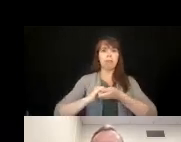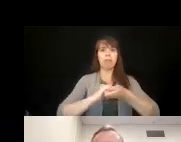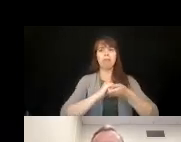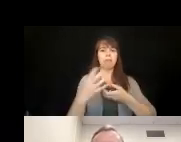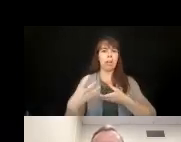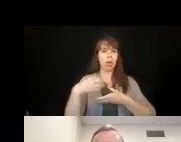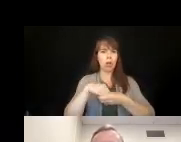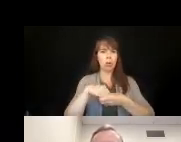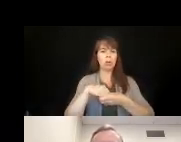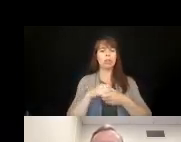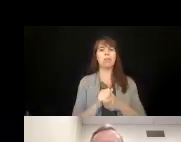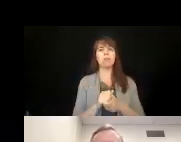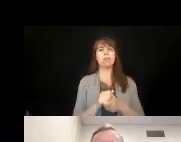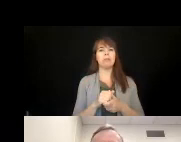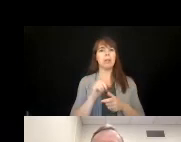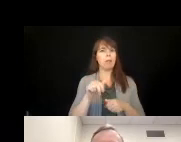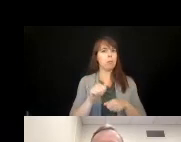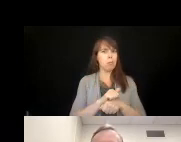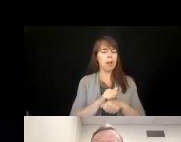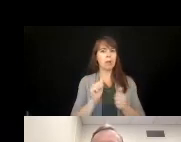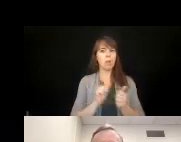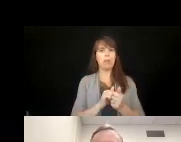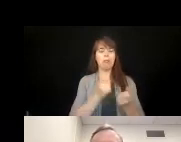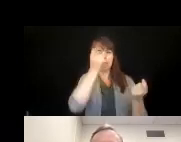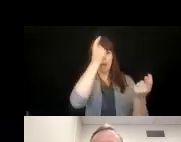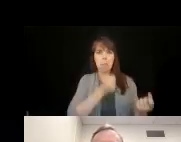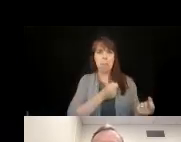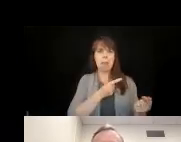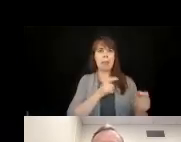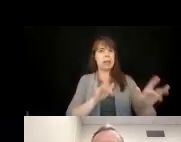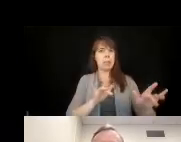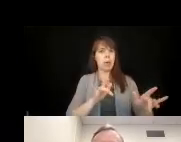inclusion, practiced with empathy and compassion for our patients and for each other.